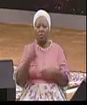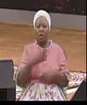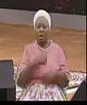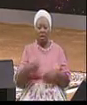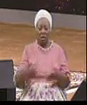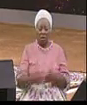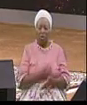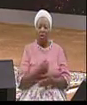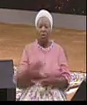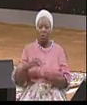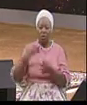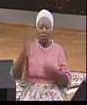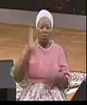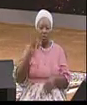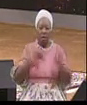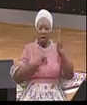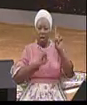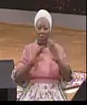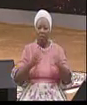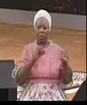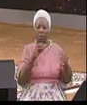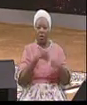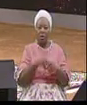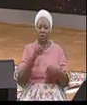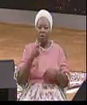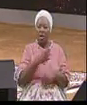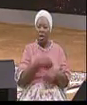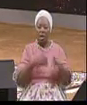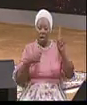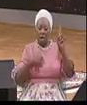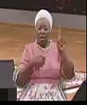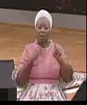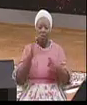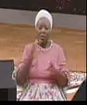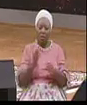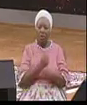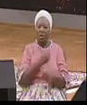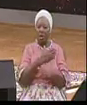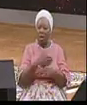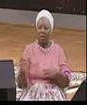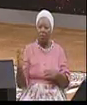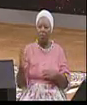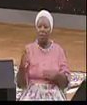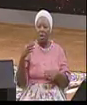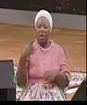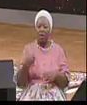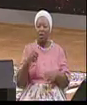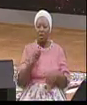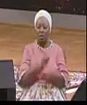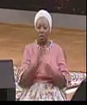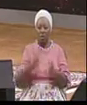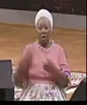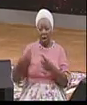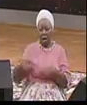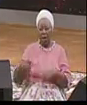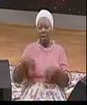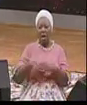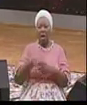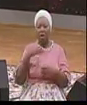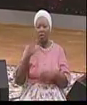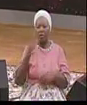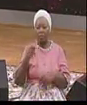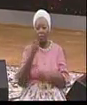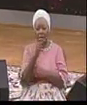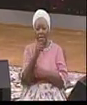will I put within you, and I will take away the stony heart out of your